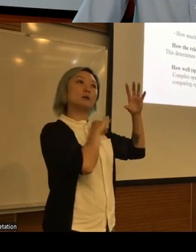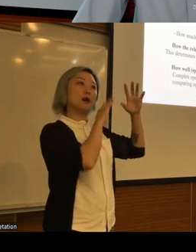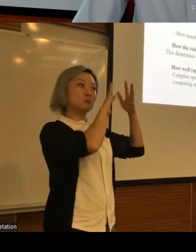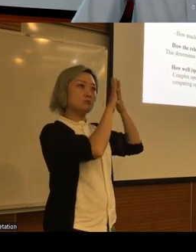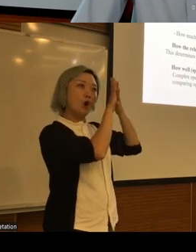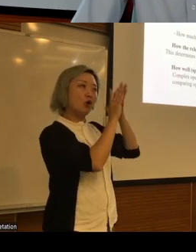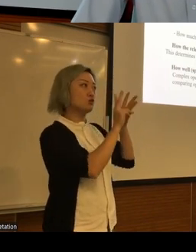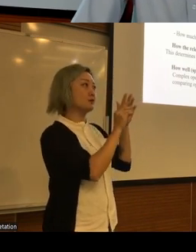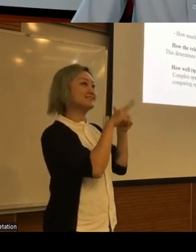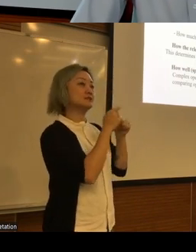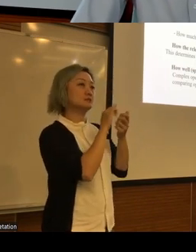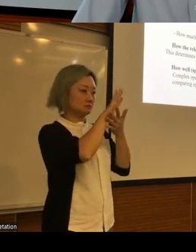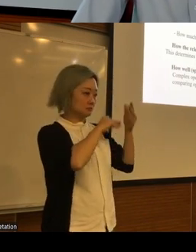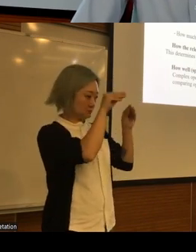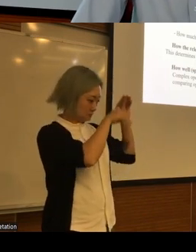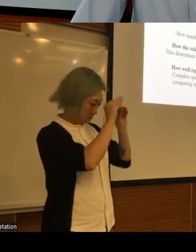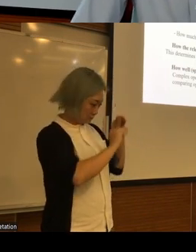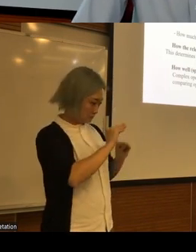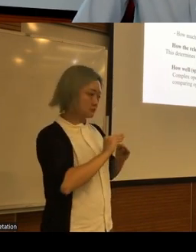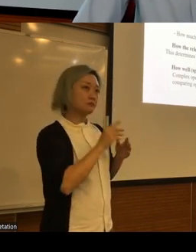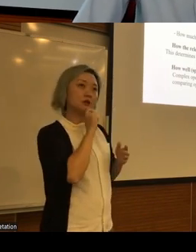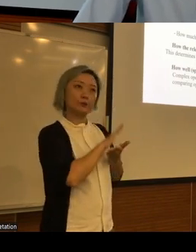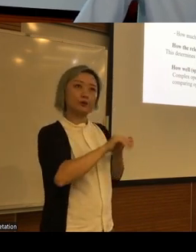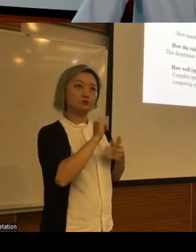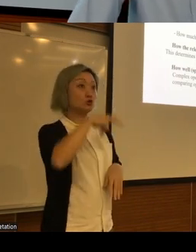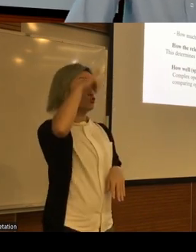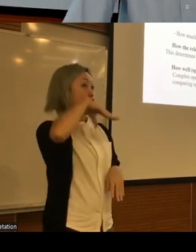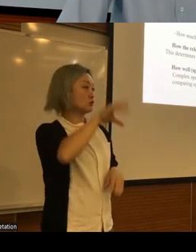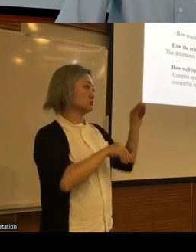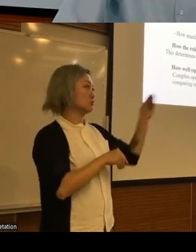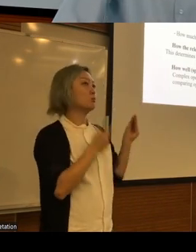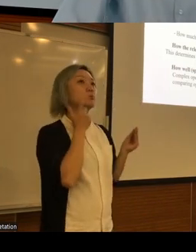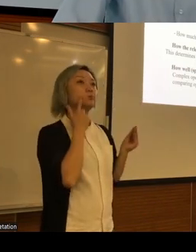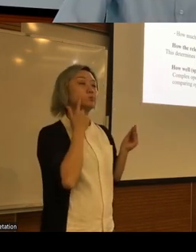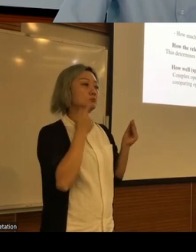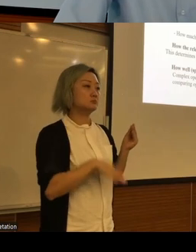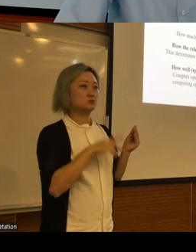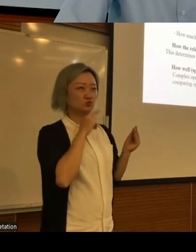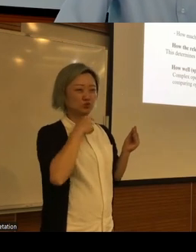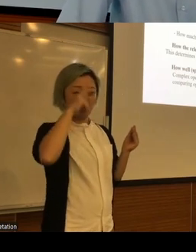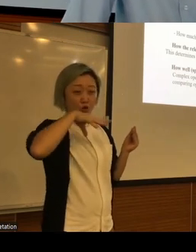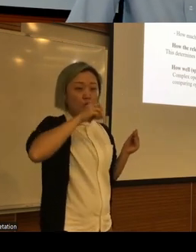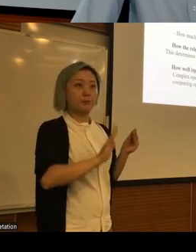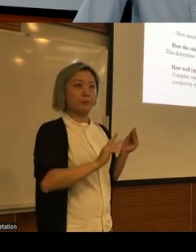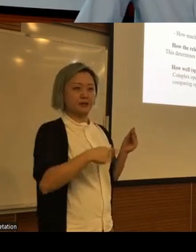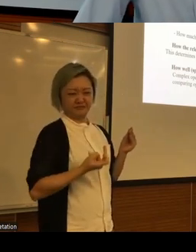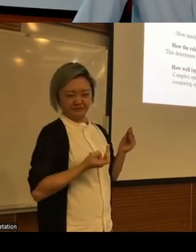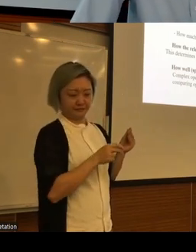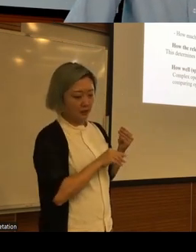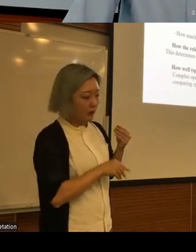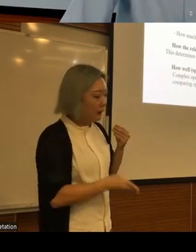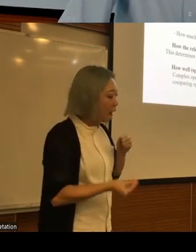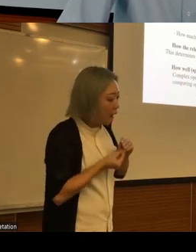are organized in such a way that information becomes more easily accessible. And of course,